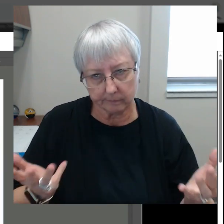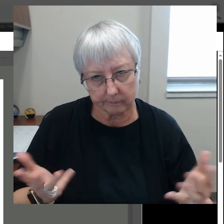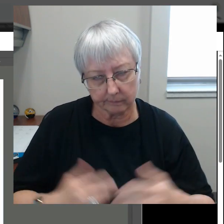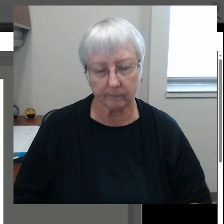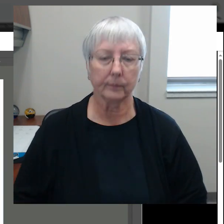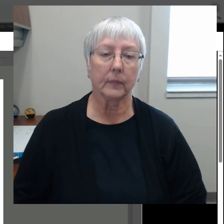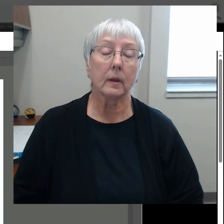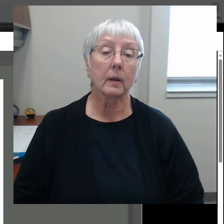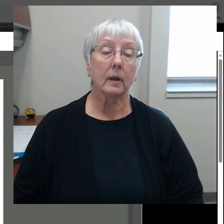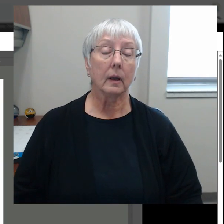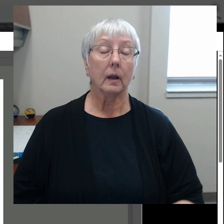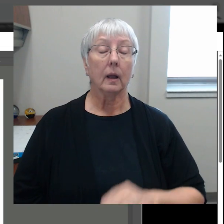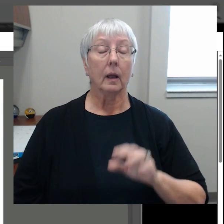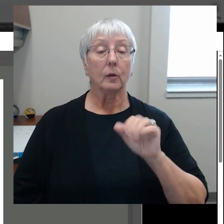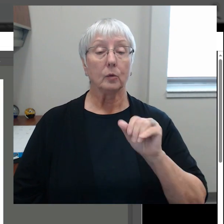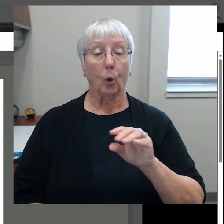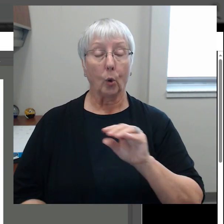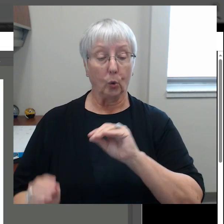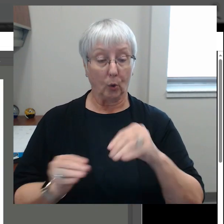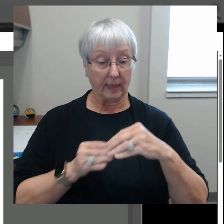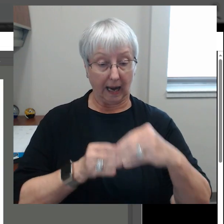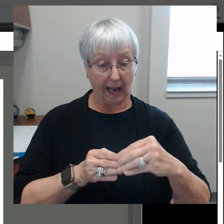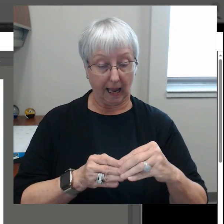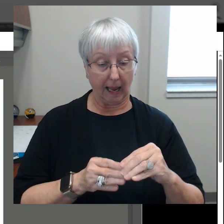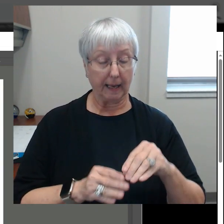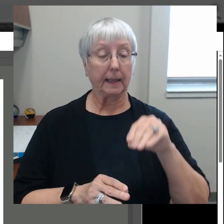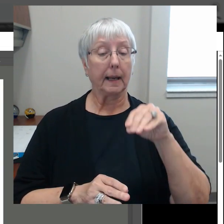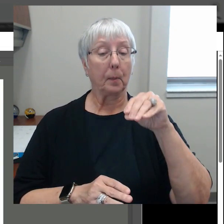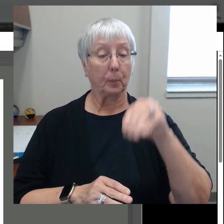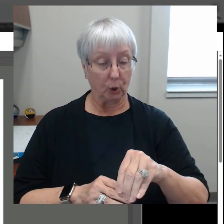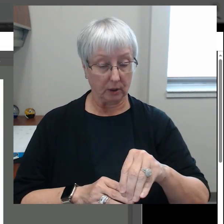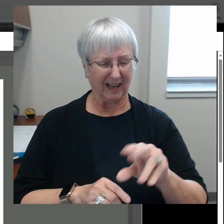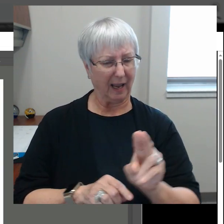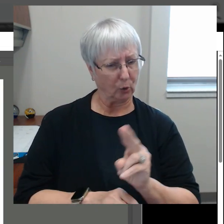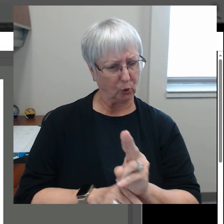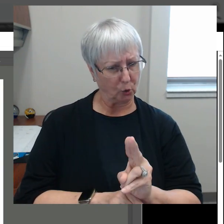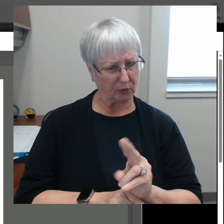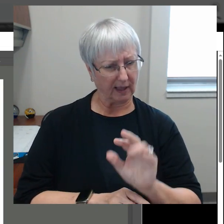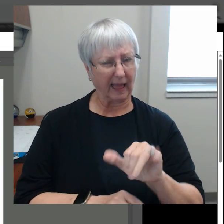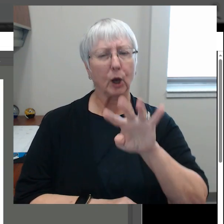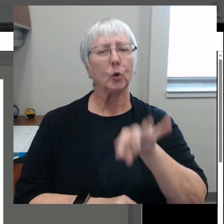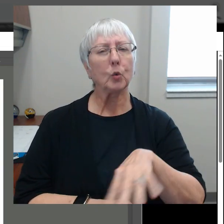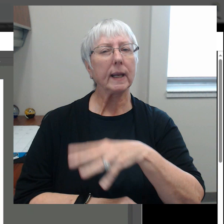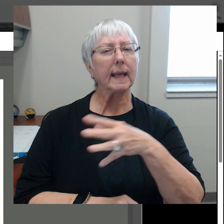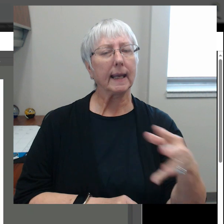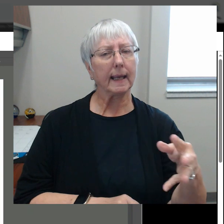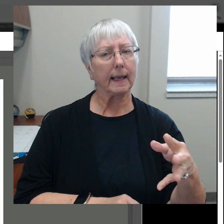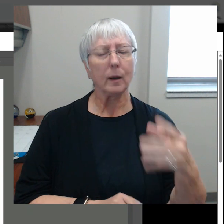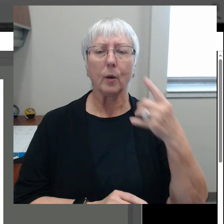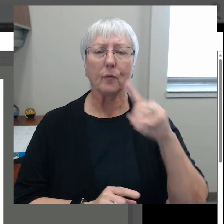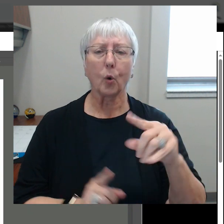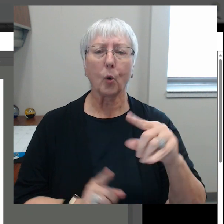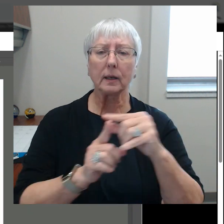Once the golden section diagram is placed, I use it as a grid to size and place the text. I